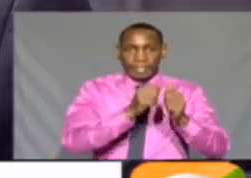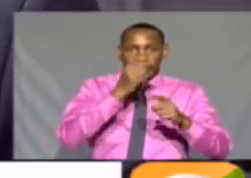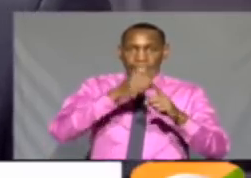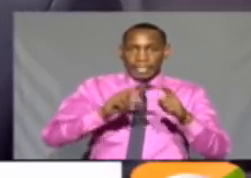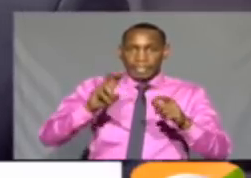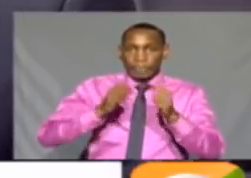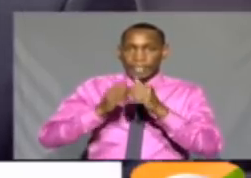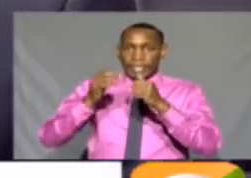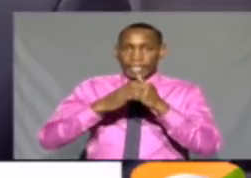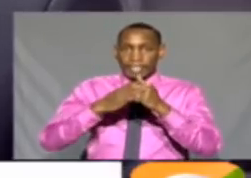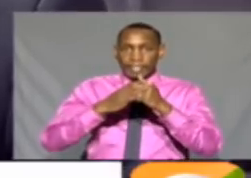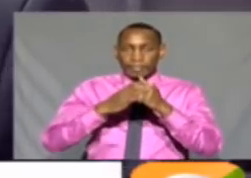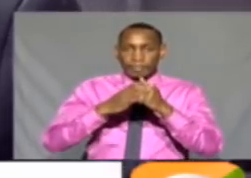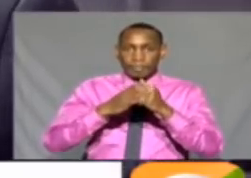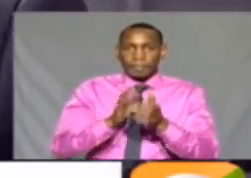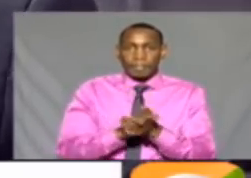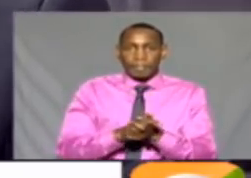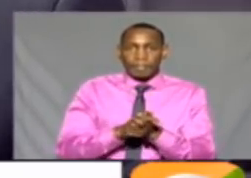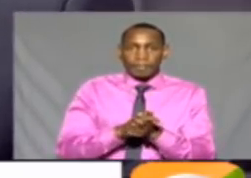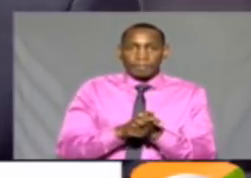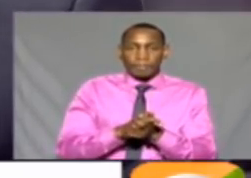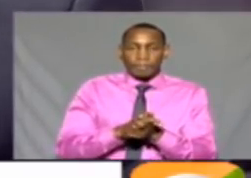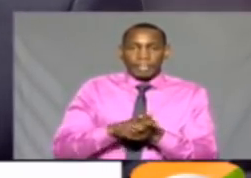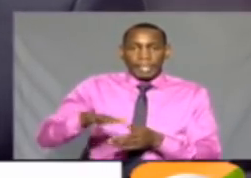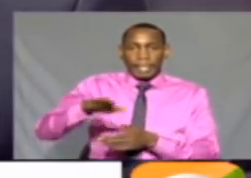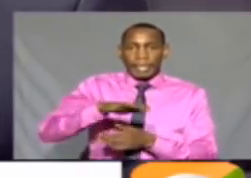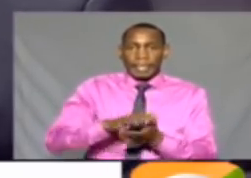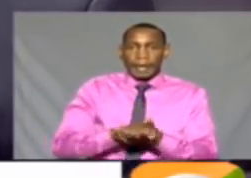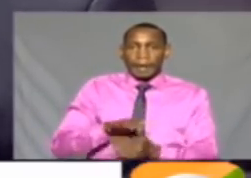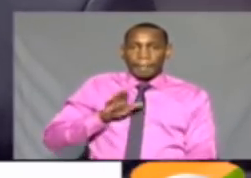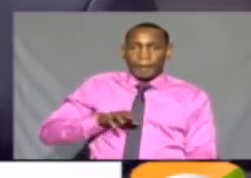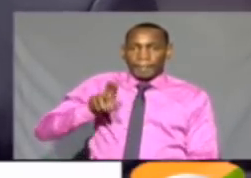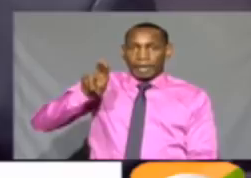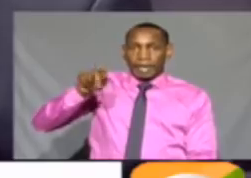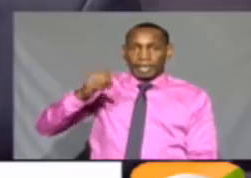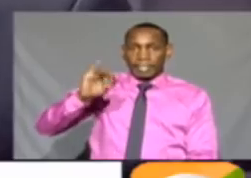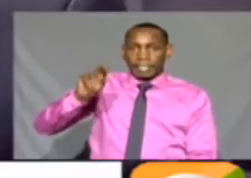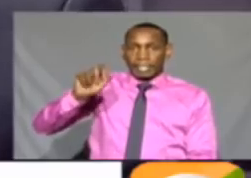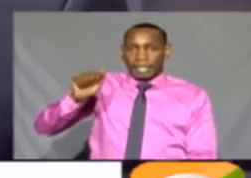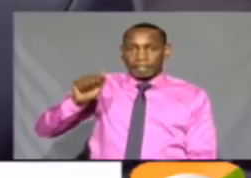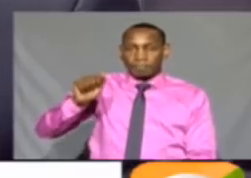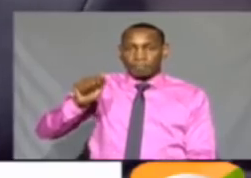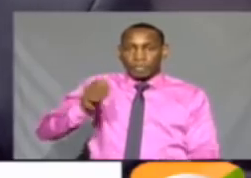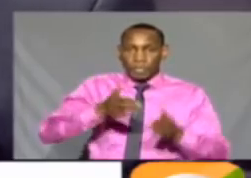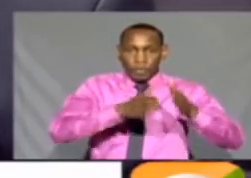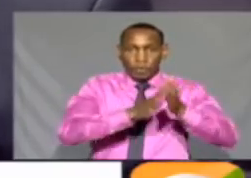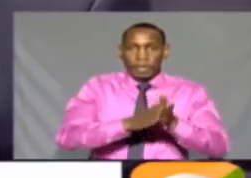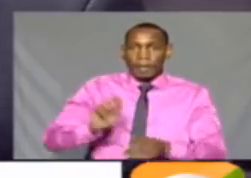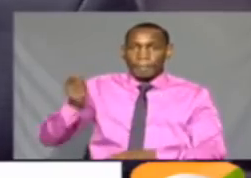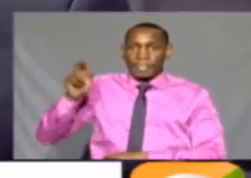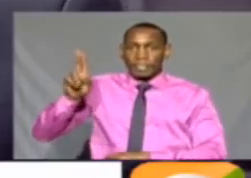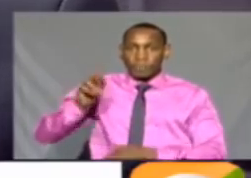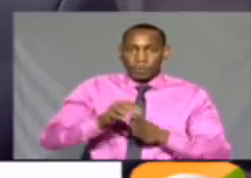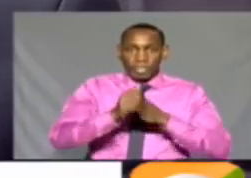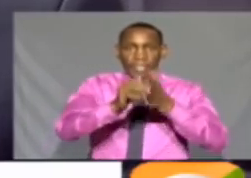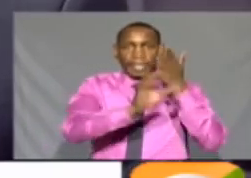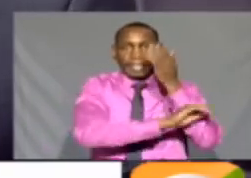2019, at Mamangina Drive, President Uhuru Kenyatta will be leading the nation in marking Mashujaa